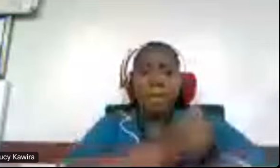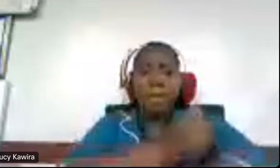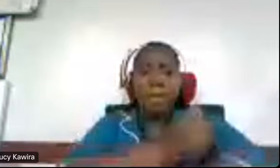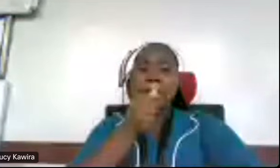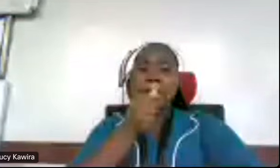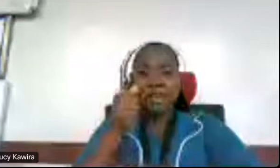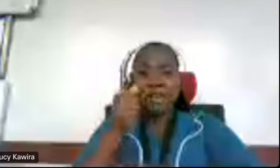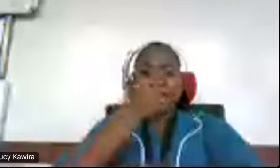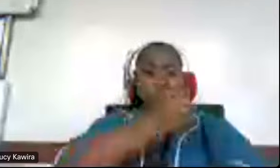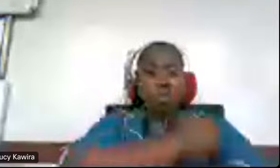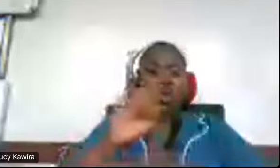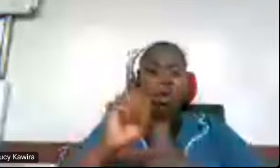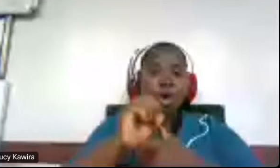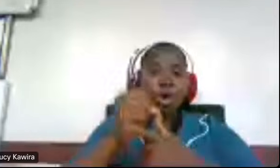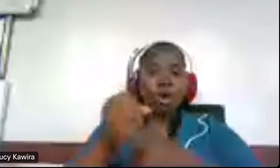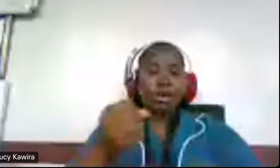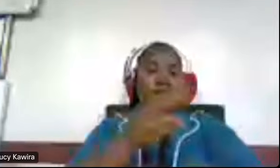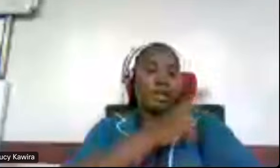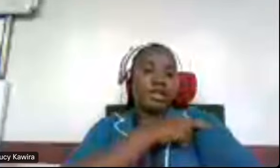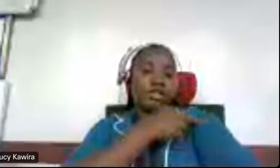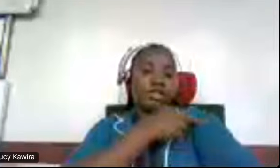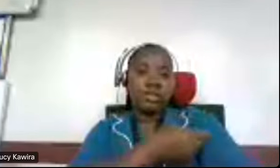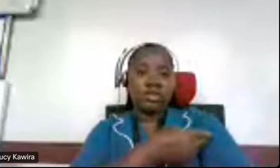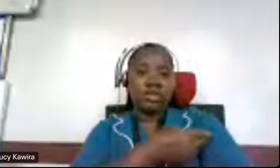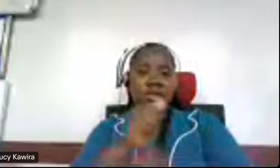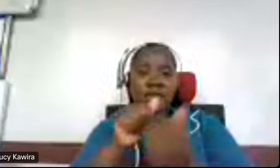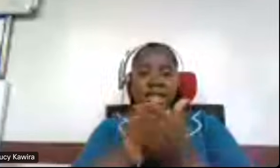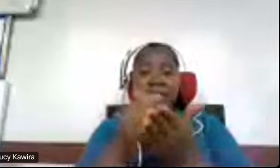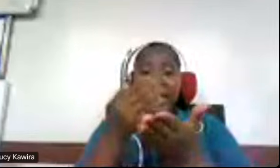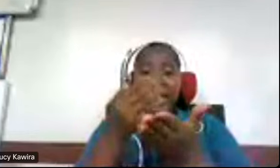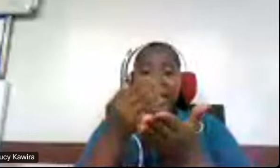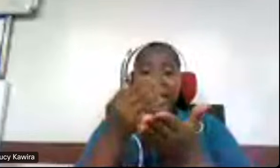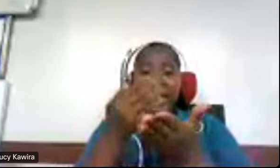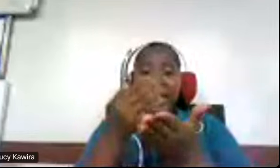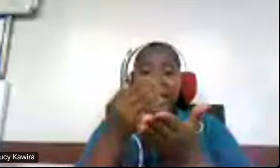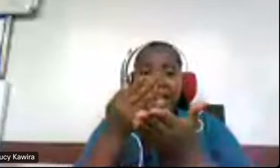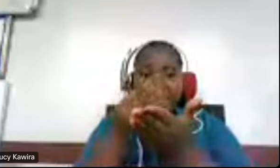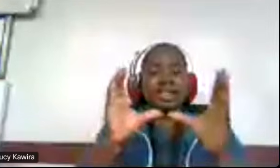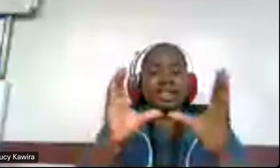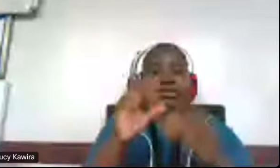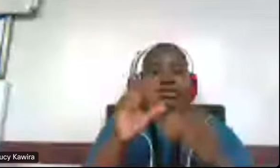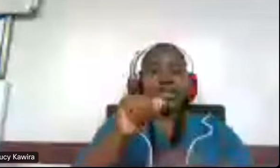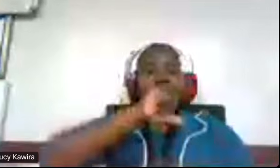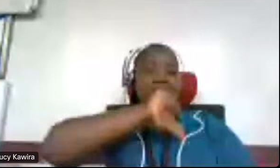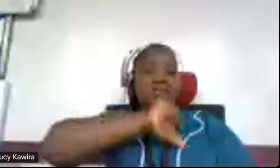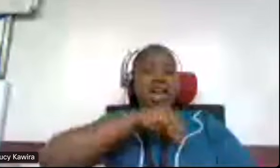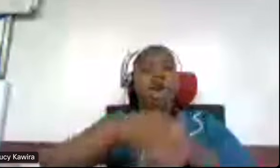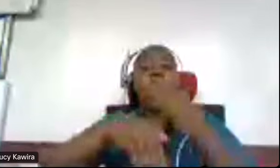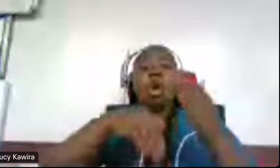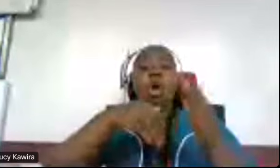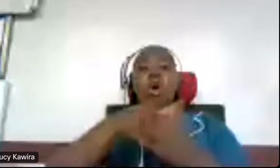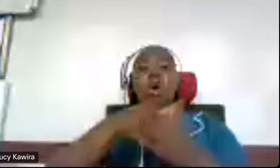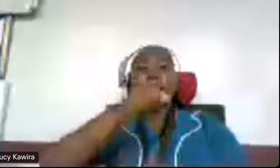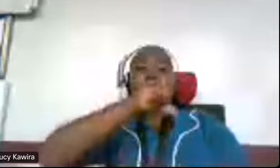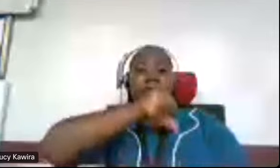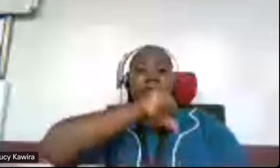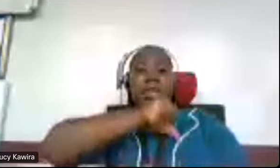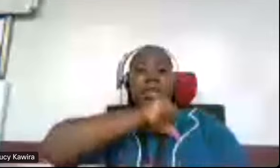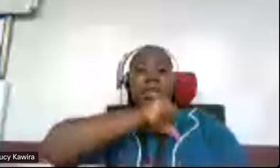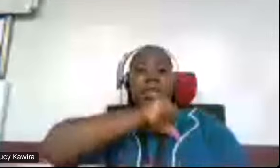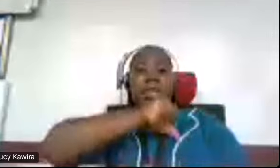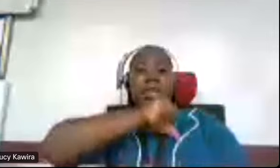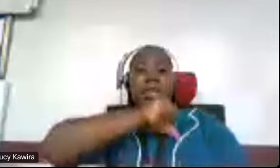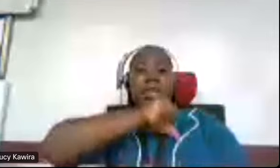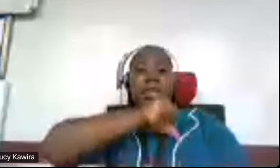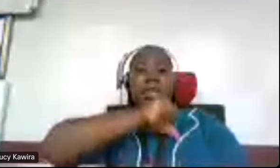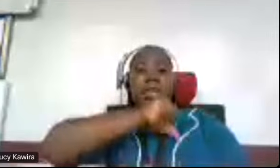that exemption certificate, the advantage will be all income that will be generated from those private activity, even though they are